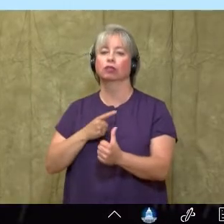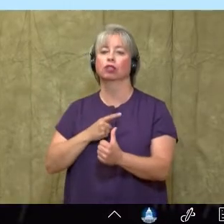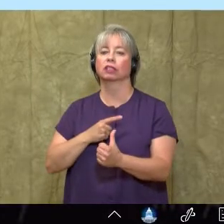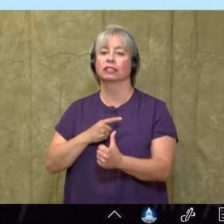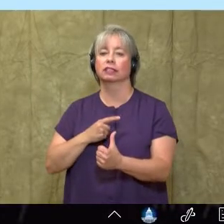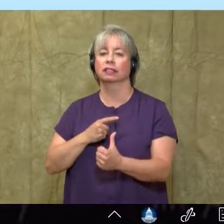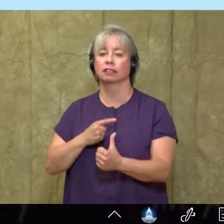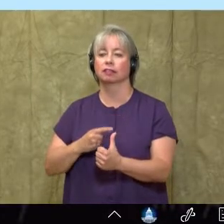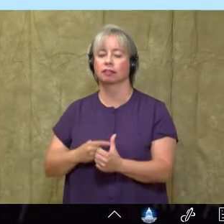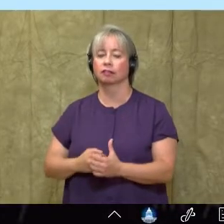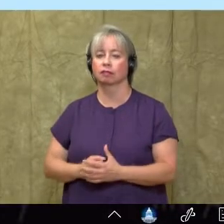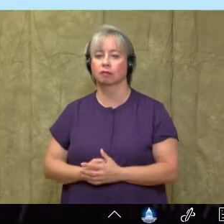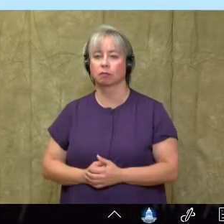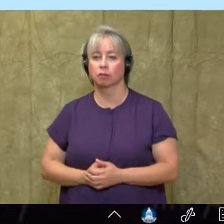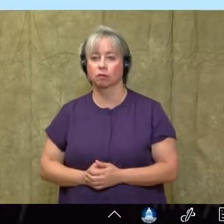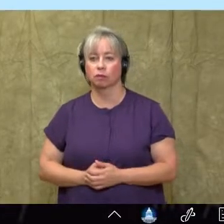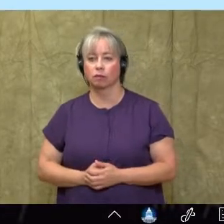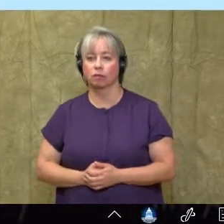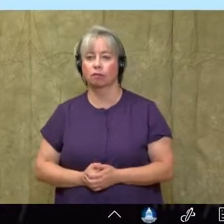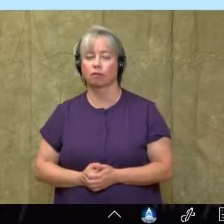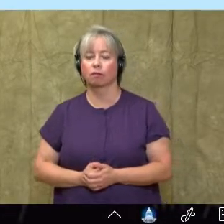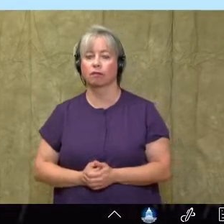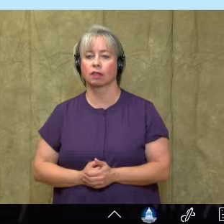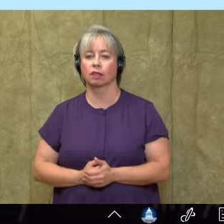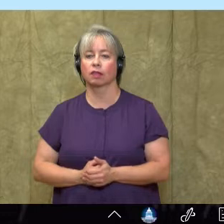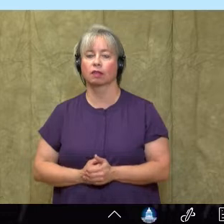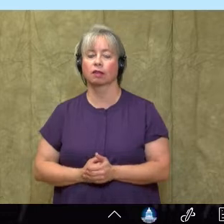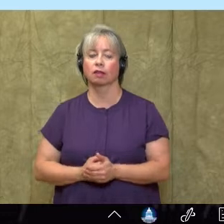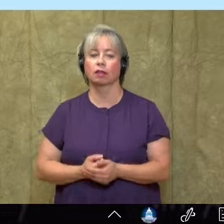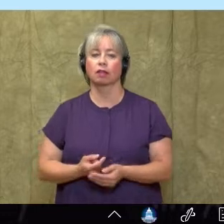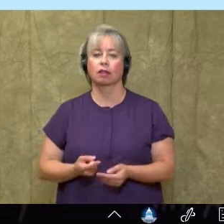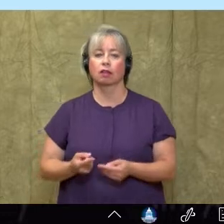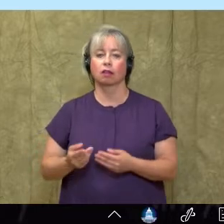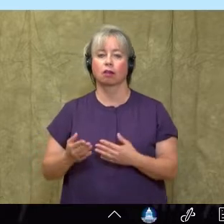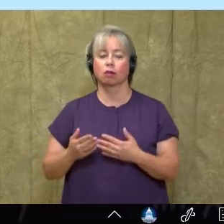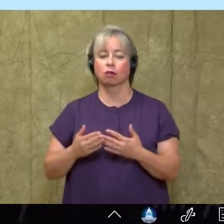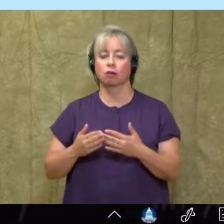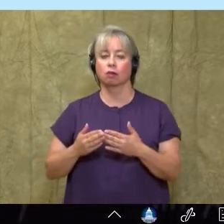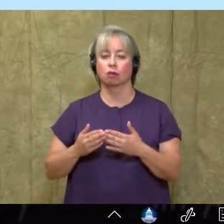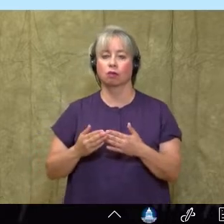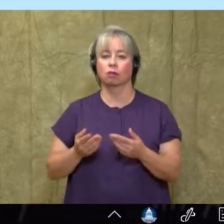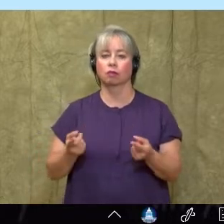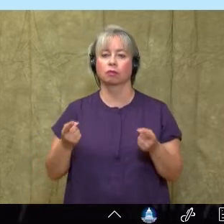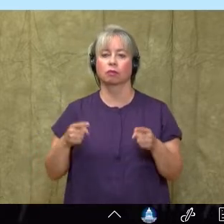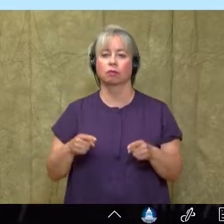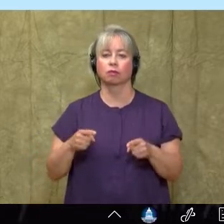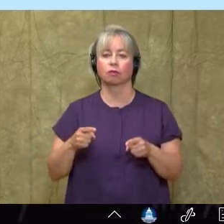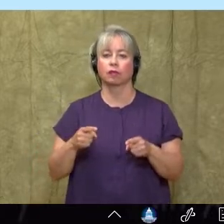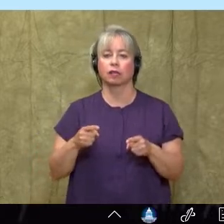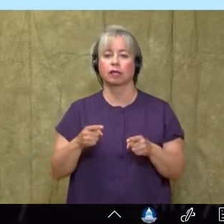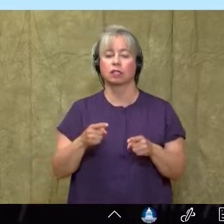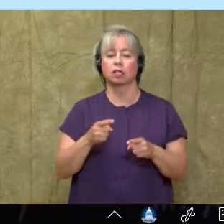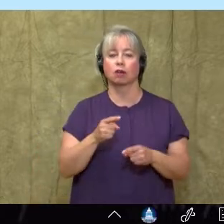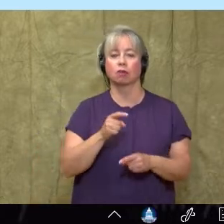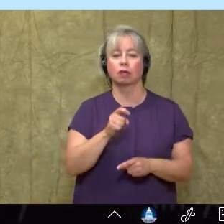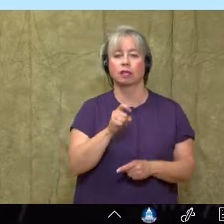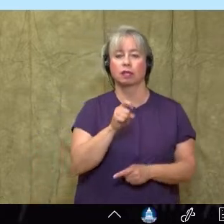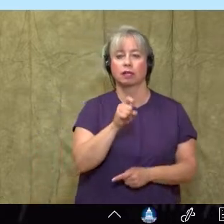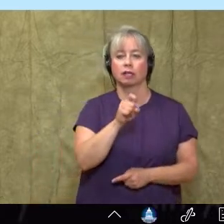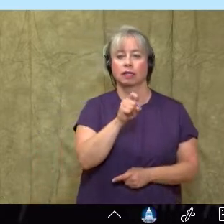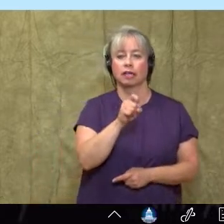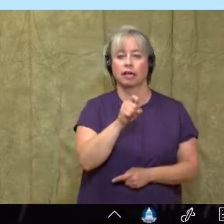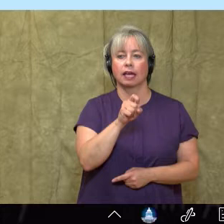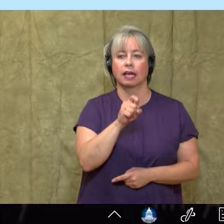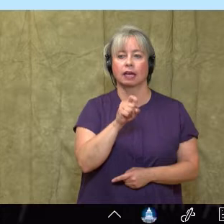Whenever I'm doing my points, just like as if I'm counting something, the first thing that I get to would be 0.1. The next point